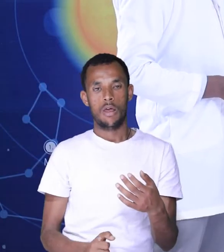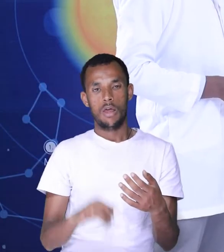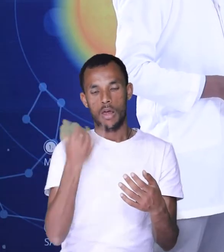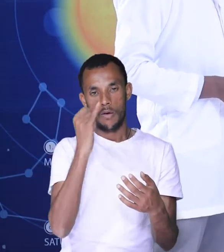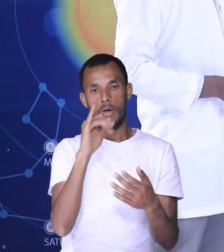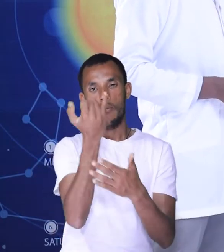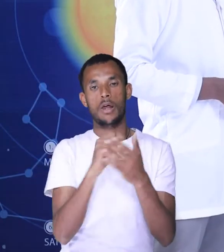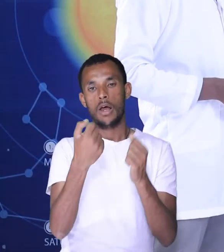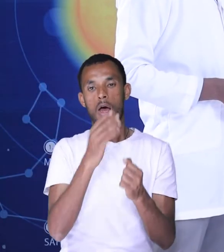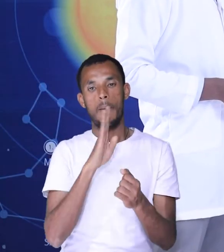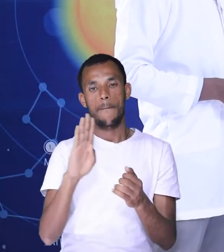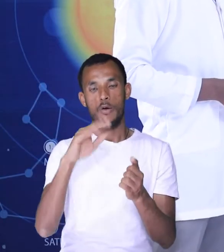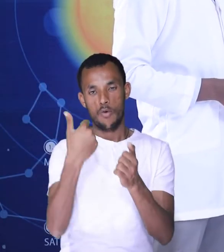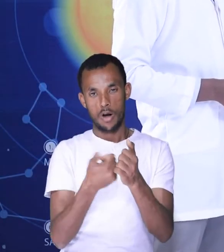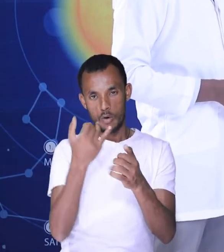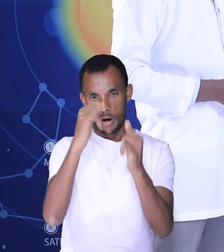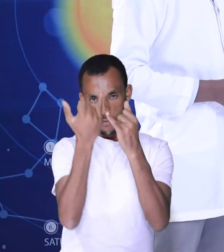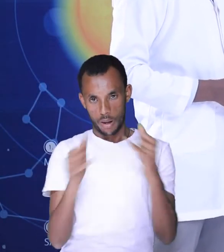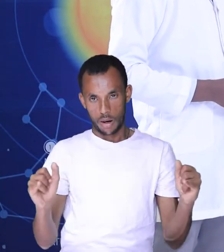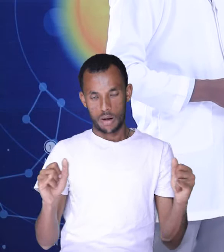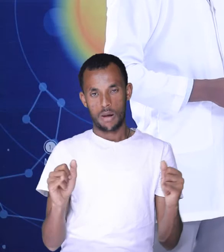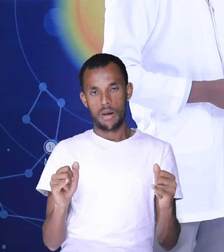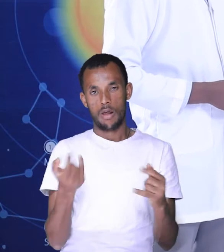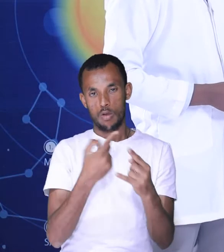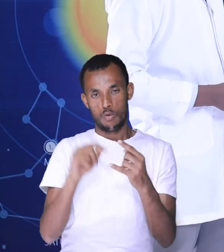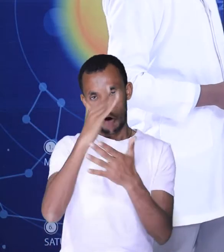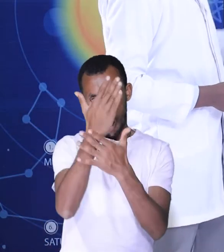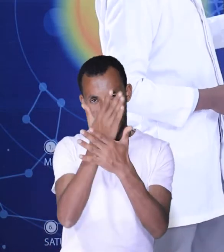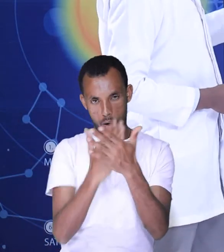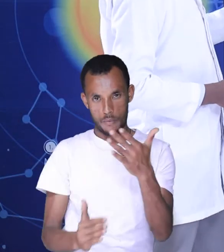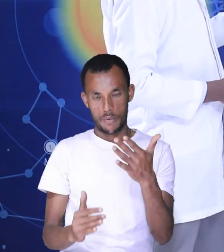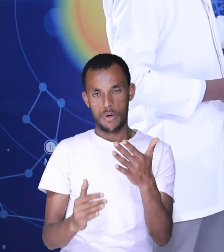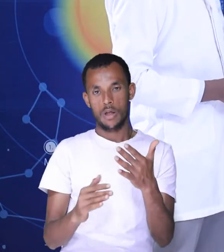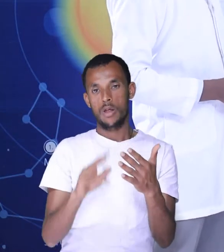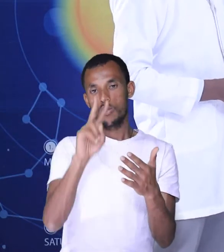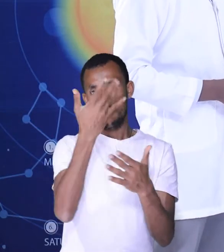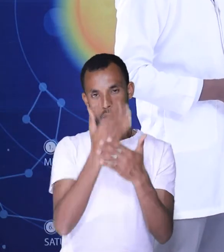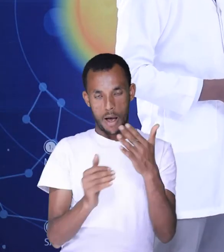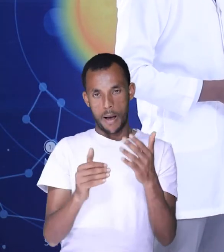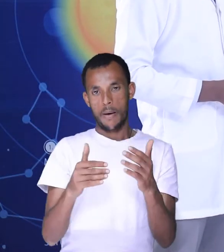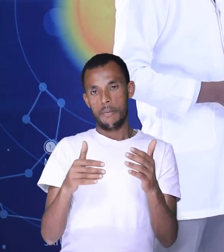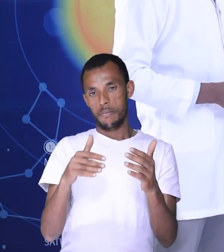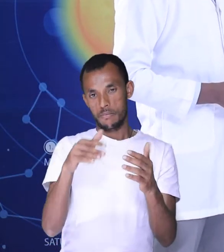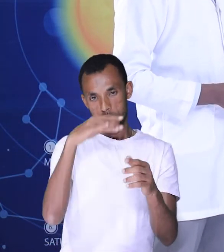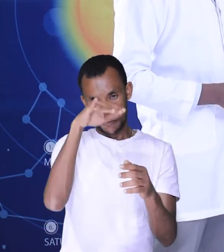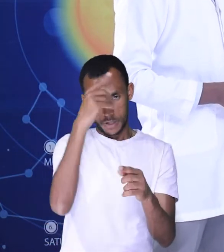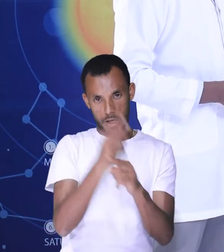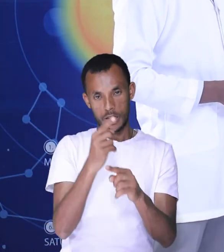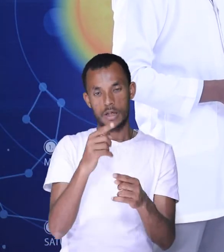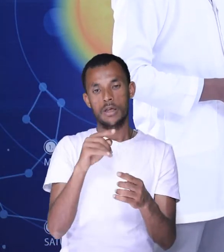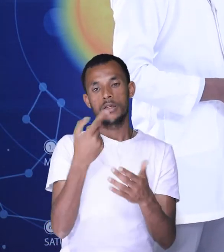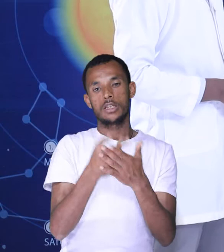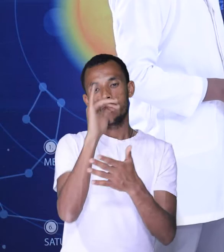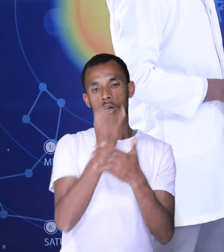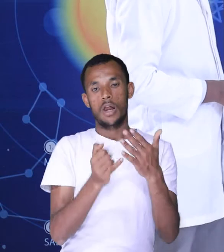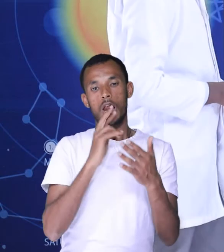if a figure can be folded or divided into halves so that two halves match exactly, then such figures